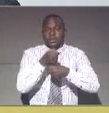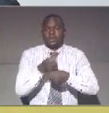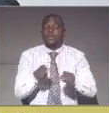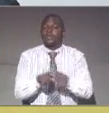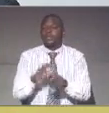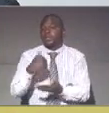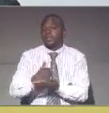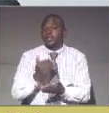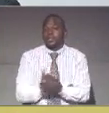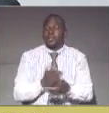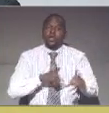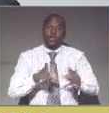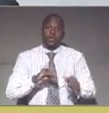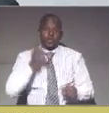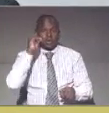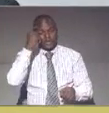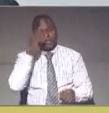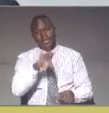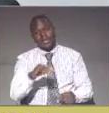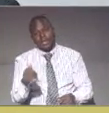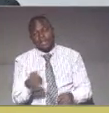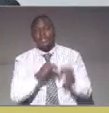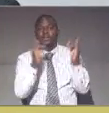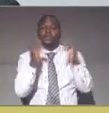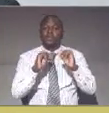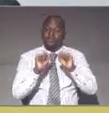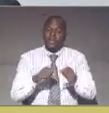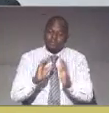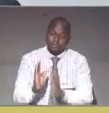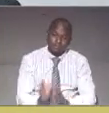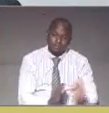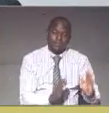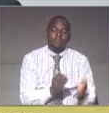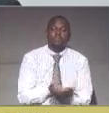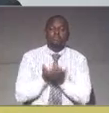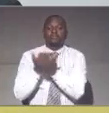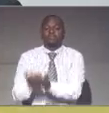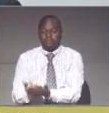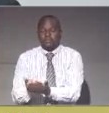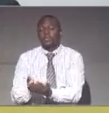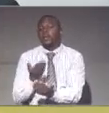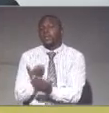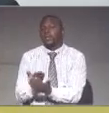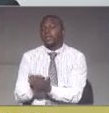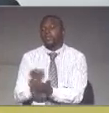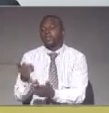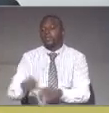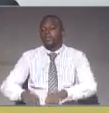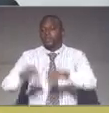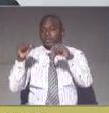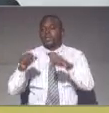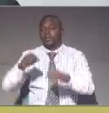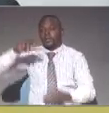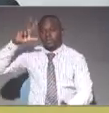the sectors and the local government and all these other institutions have to prepare everything and submit every request to the president, who makes